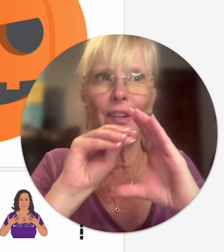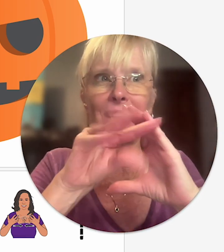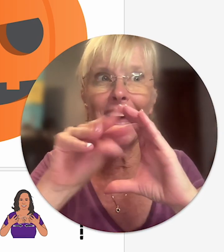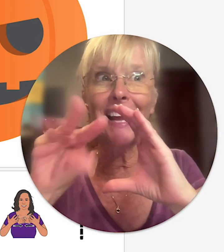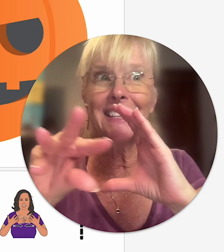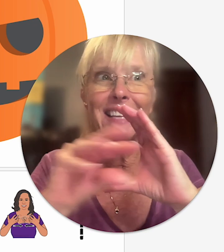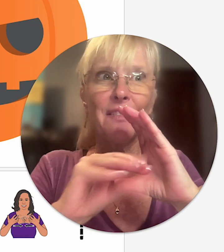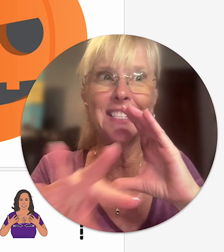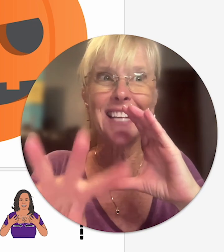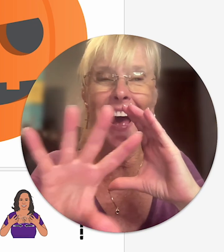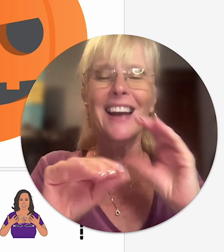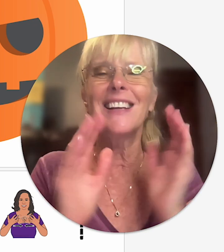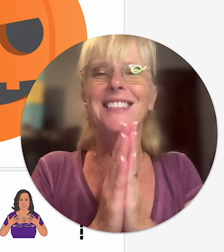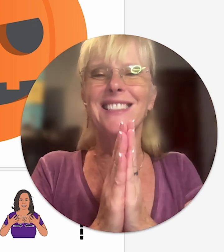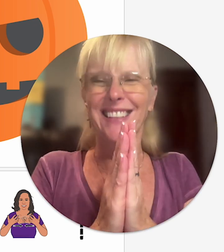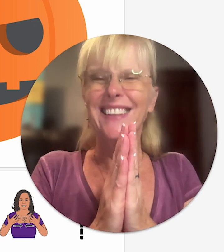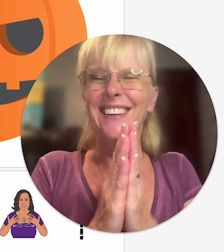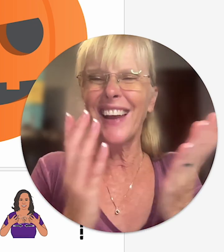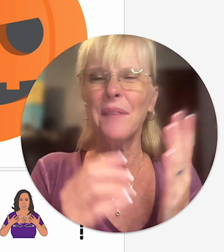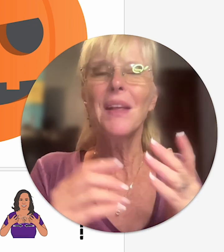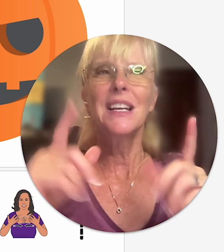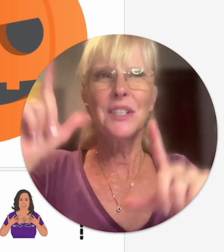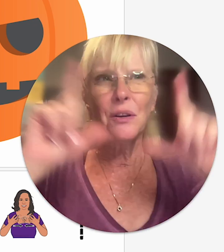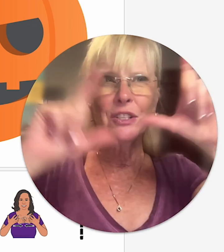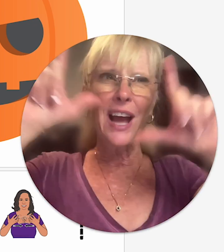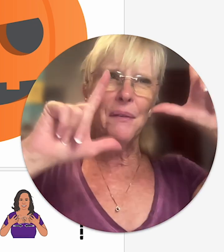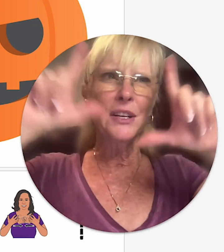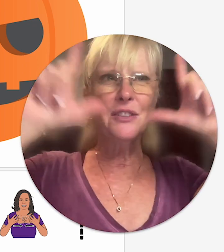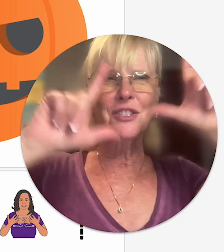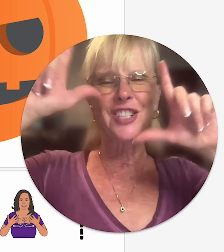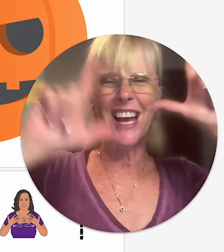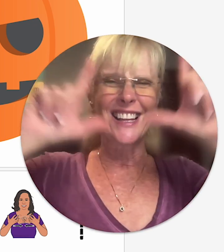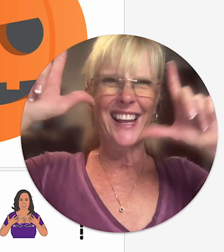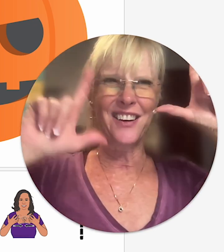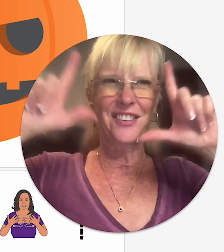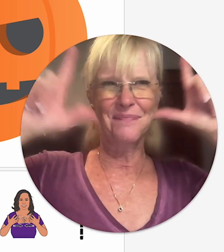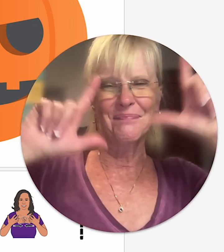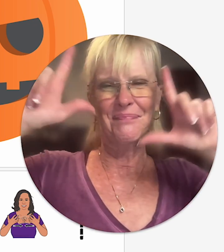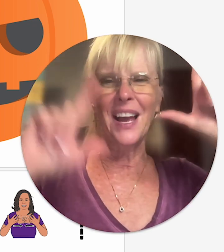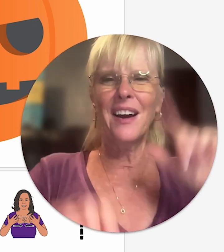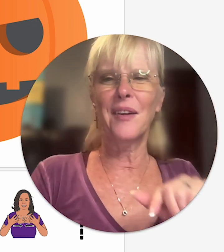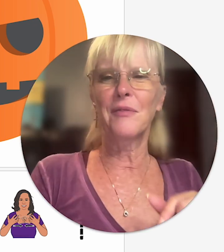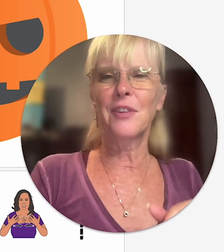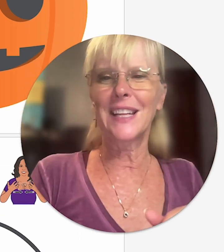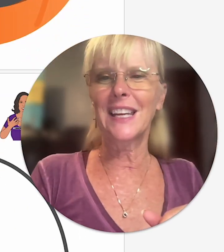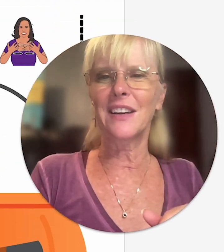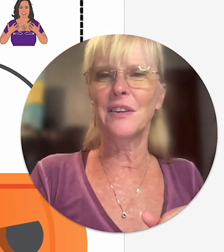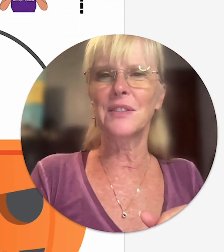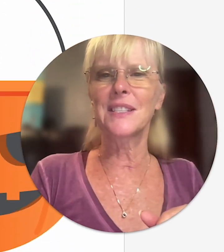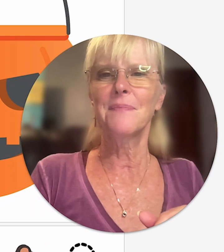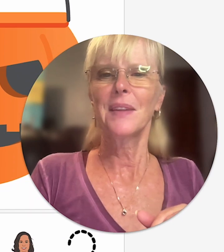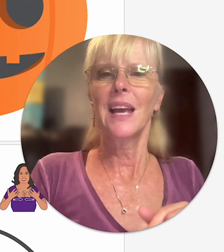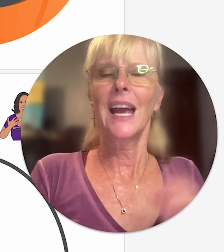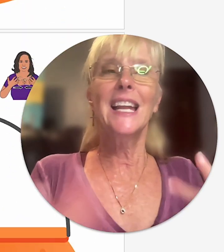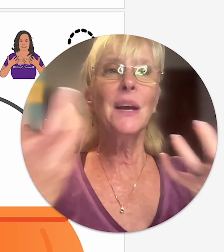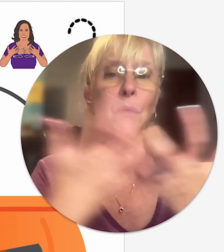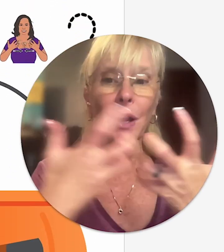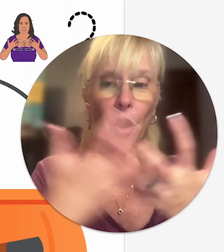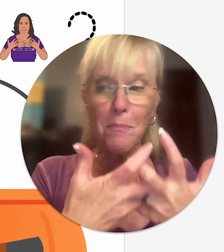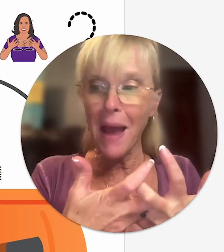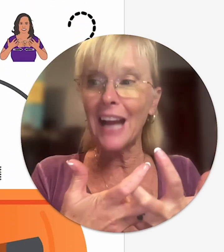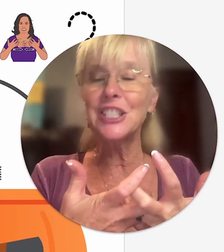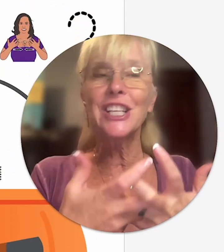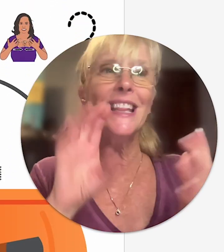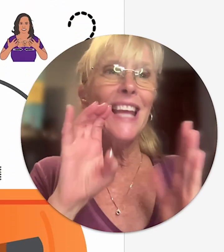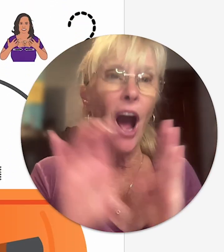shining or the light's out of his eyes. Okay, so I would use jack-o'-lantern for the kiddos. And again, we